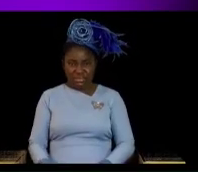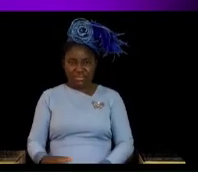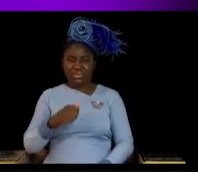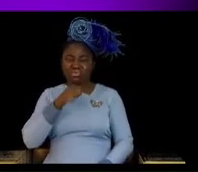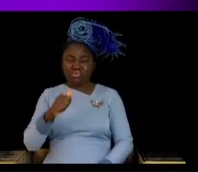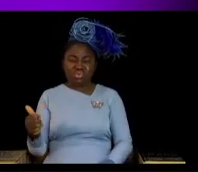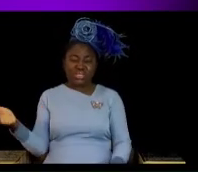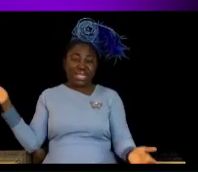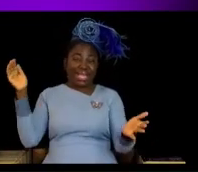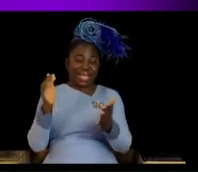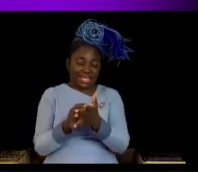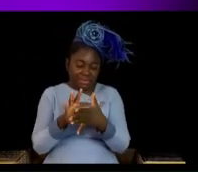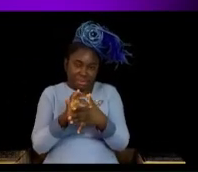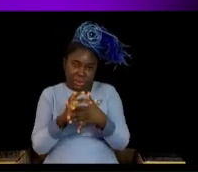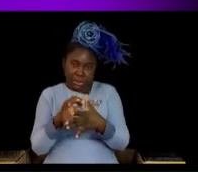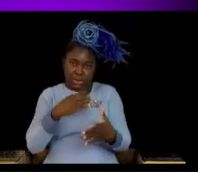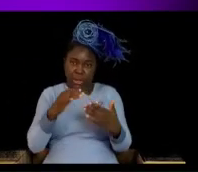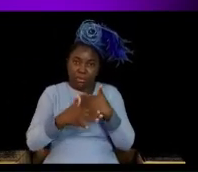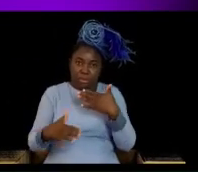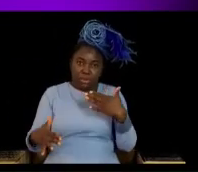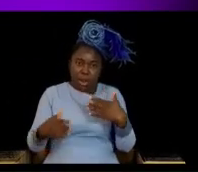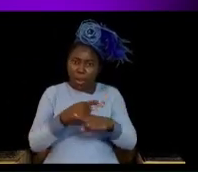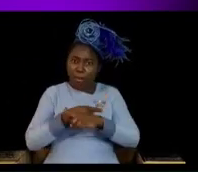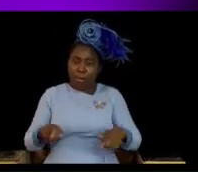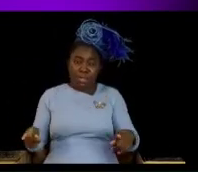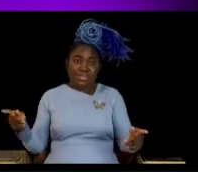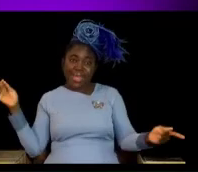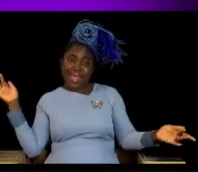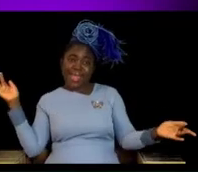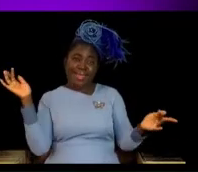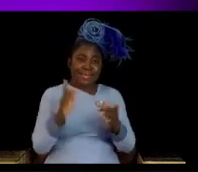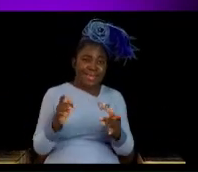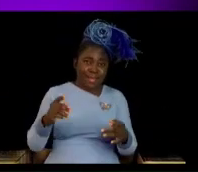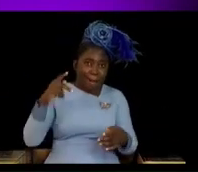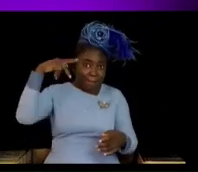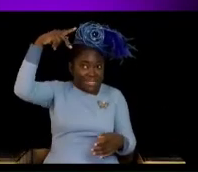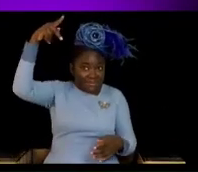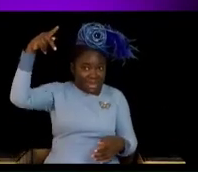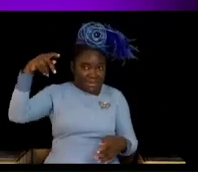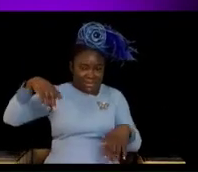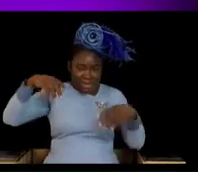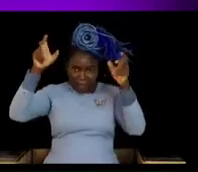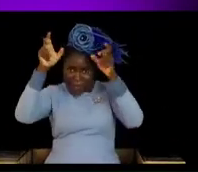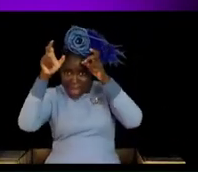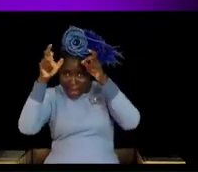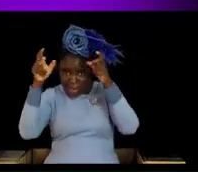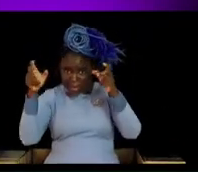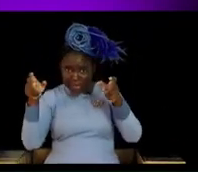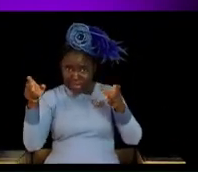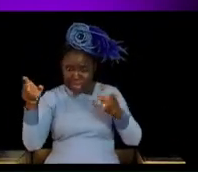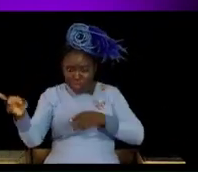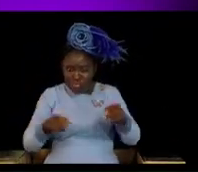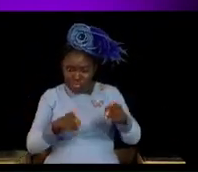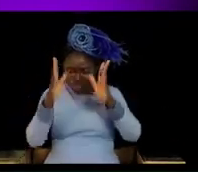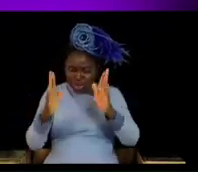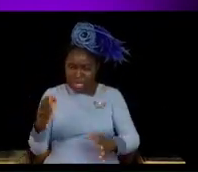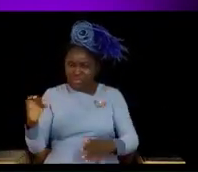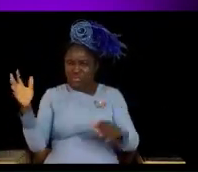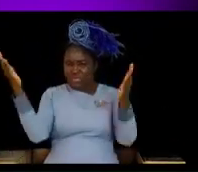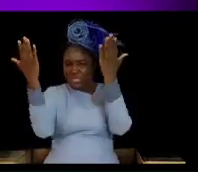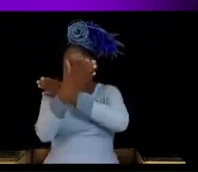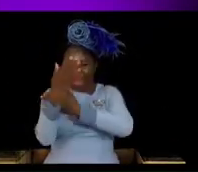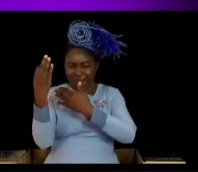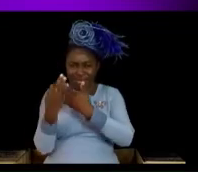and blood, but against principalities, powers, rulers of the darkness of this